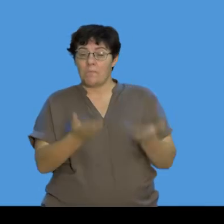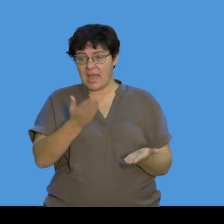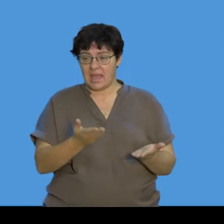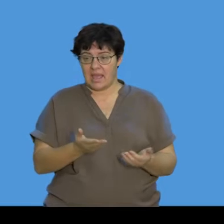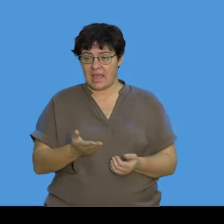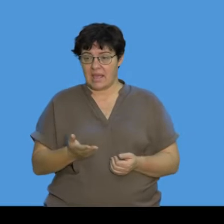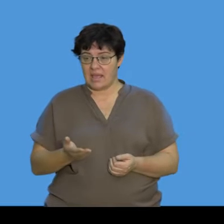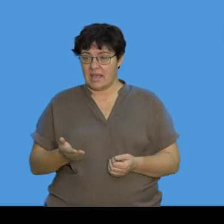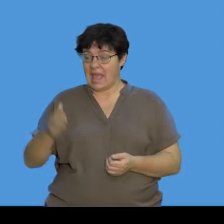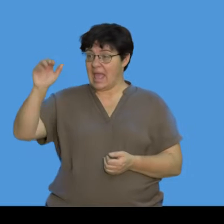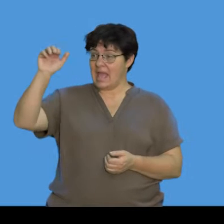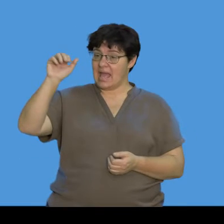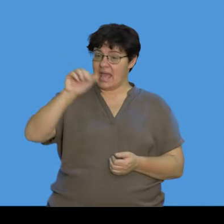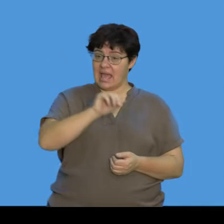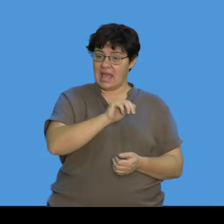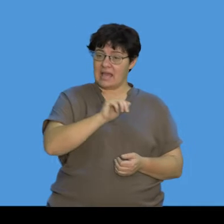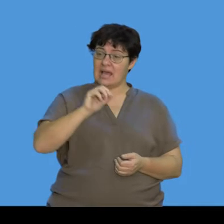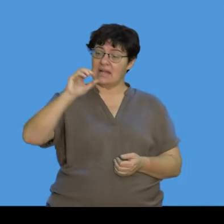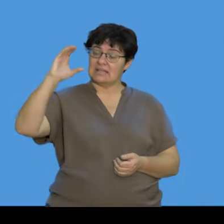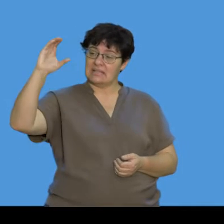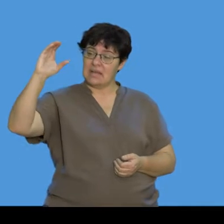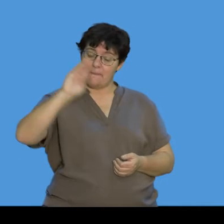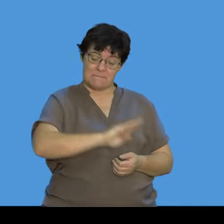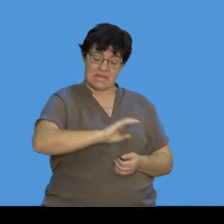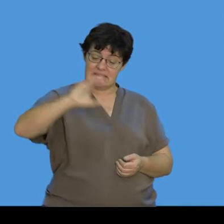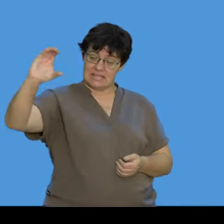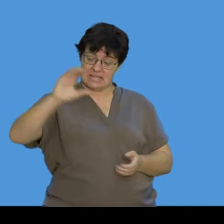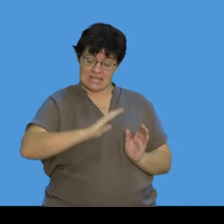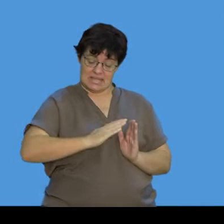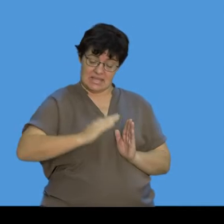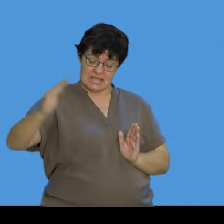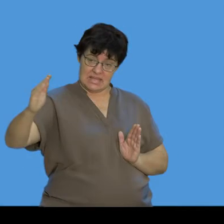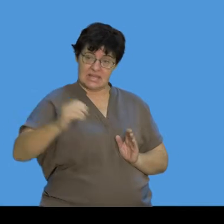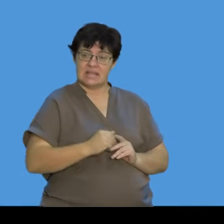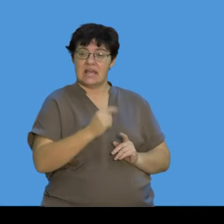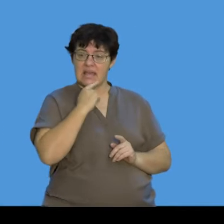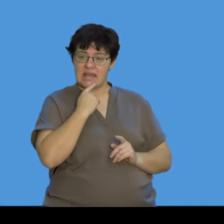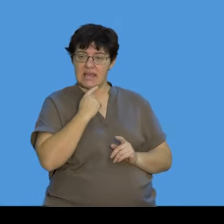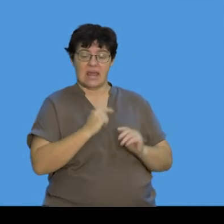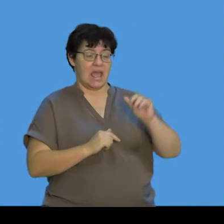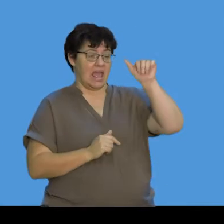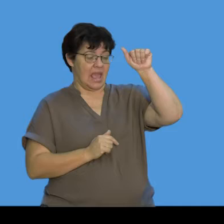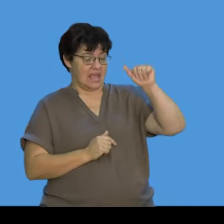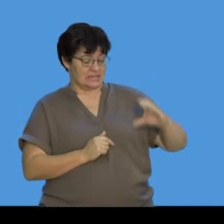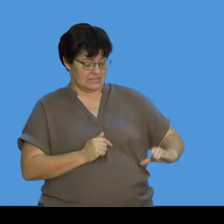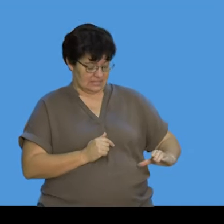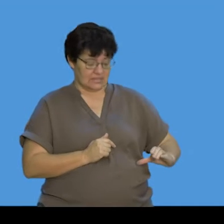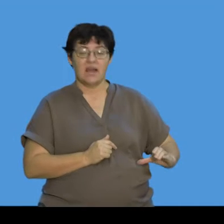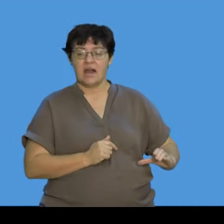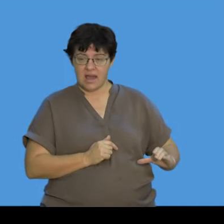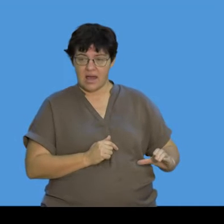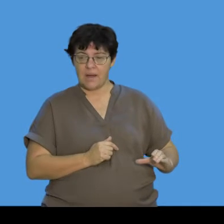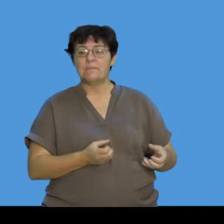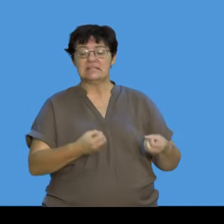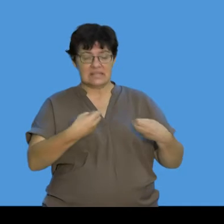side AC, or BC rather, and the side AC, it must also give